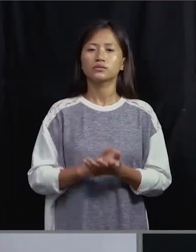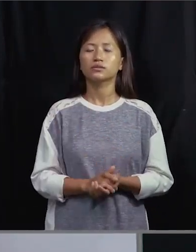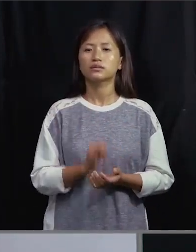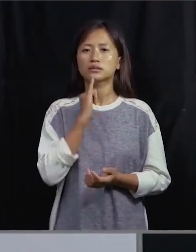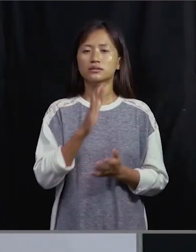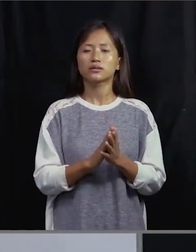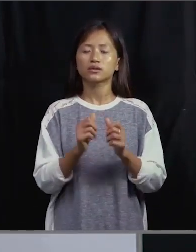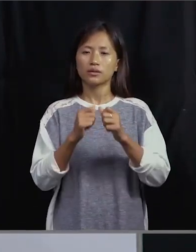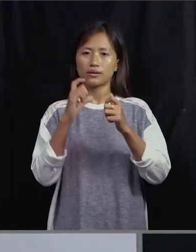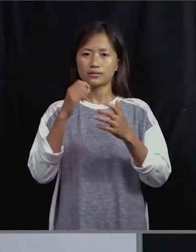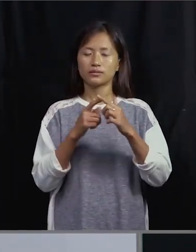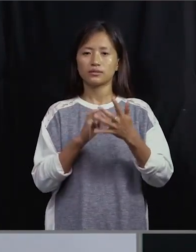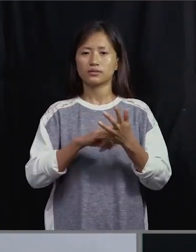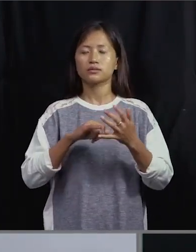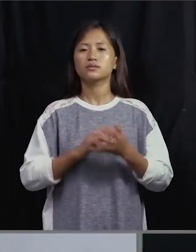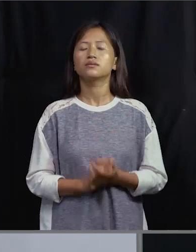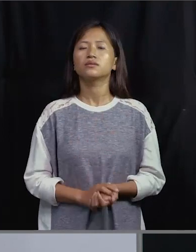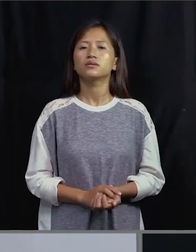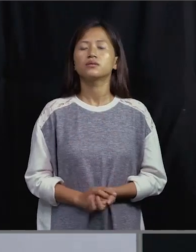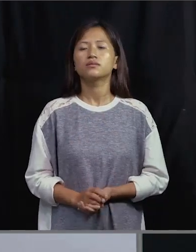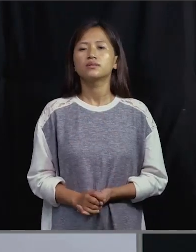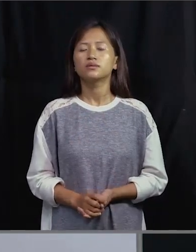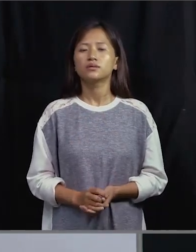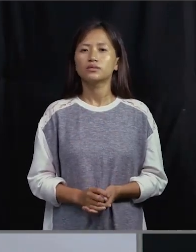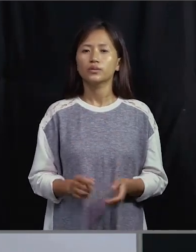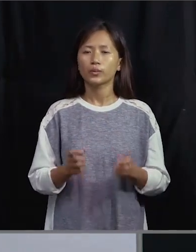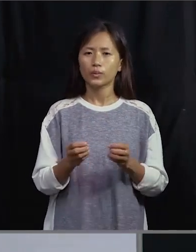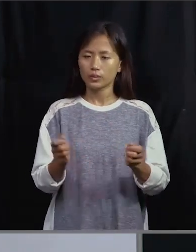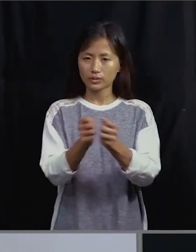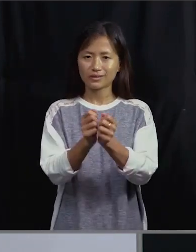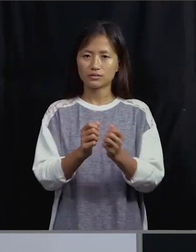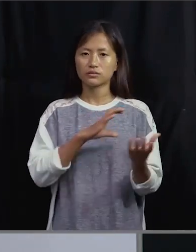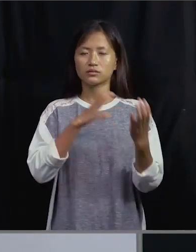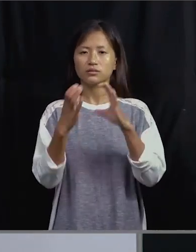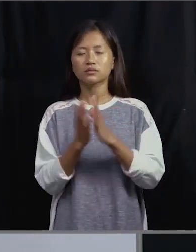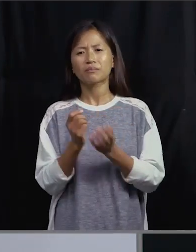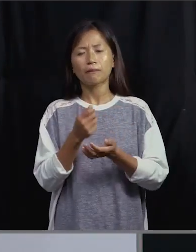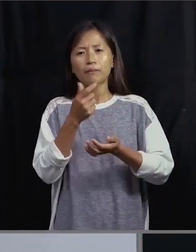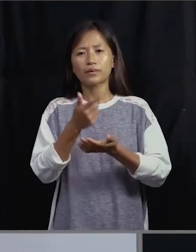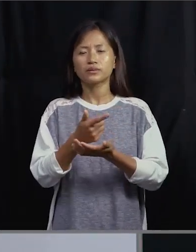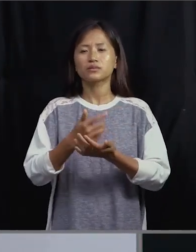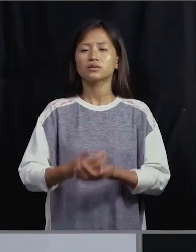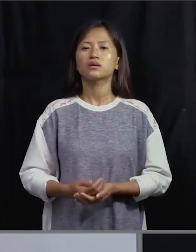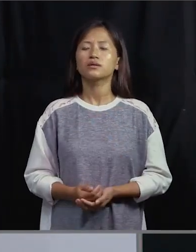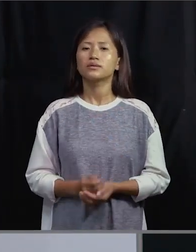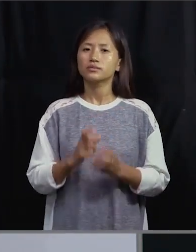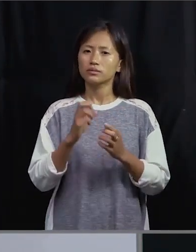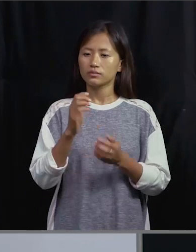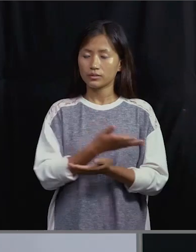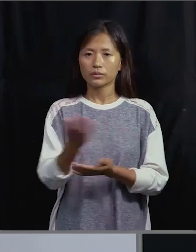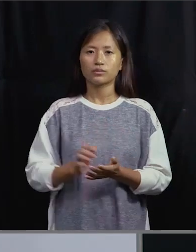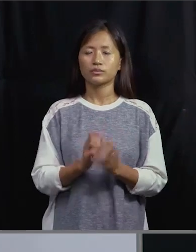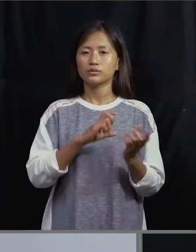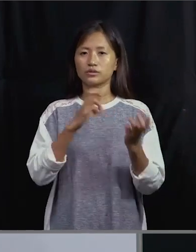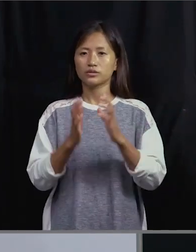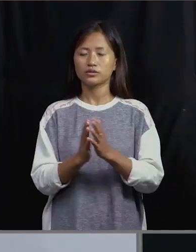good X. This is a good. So with the change in price of this good X, there will be change in